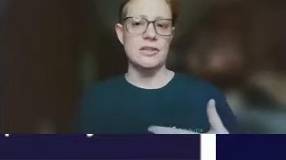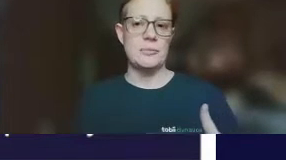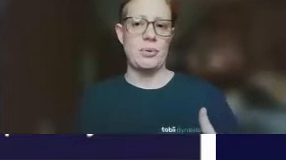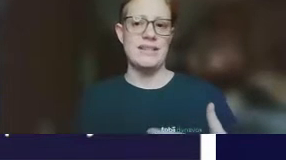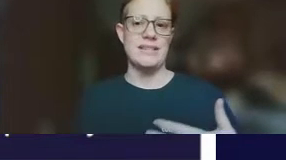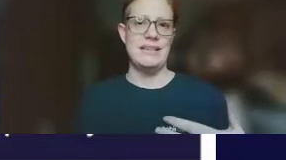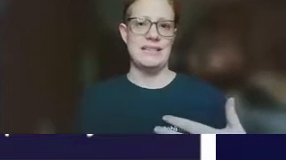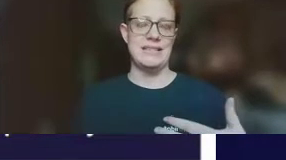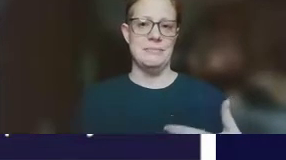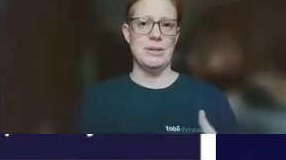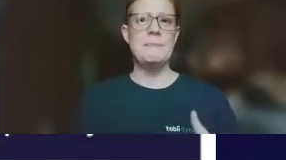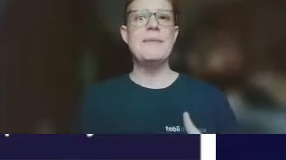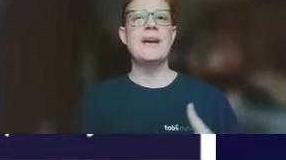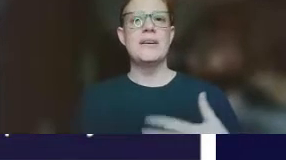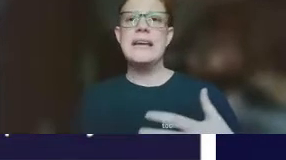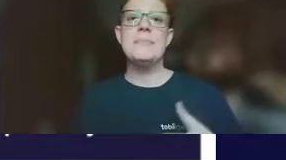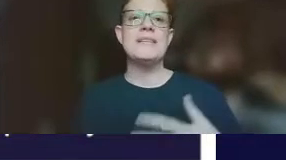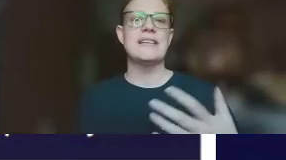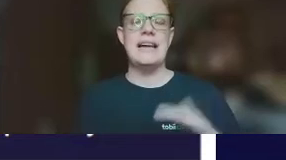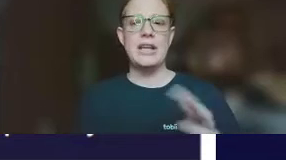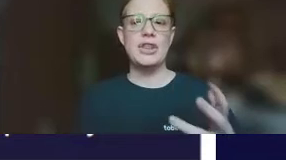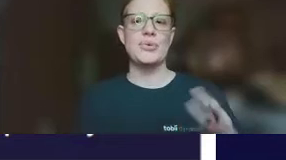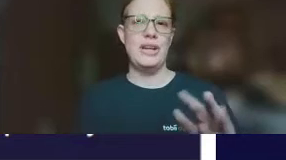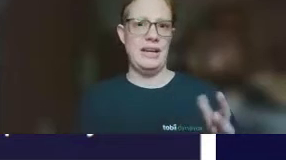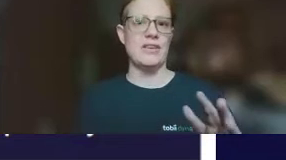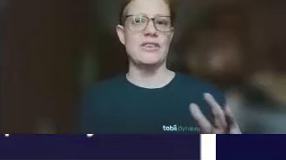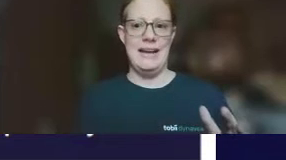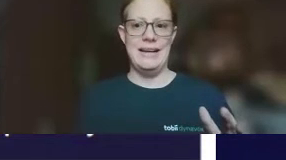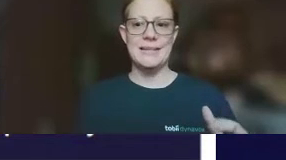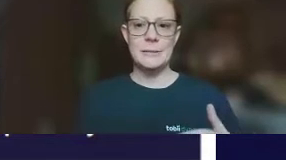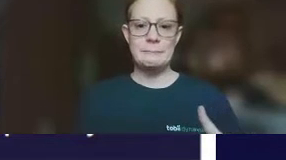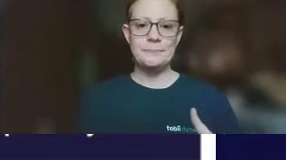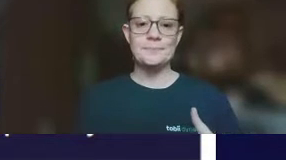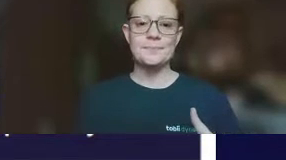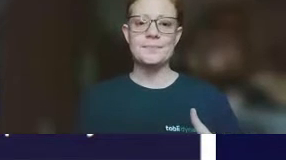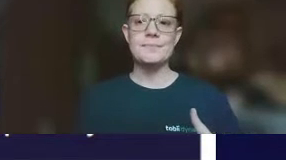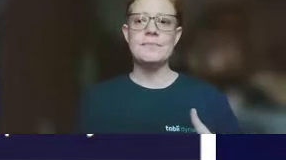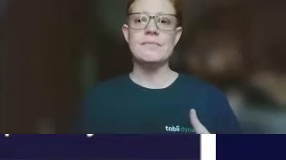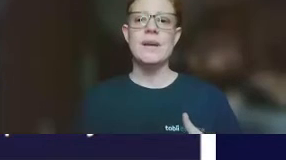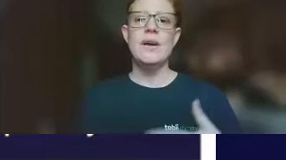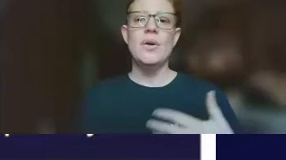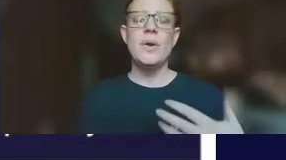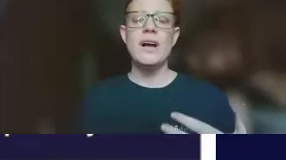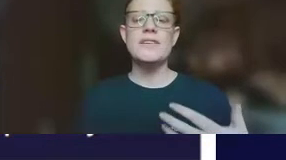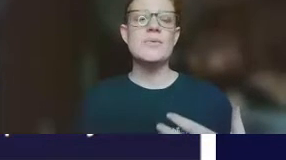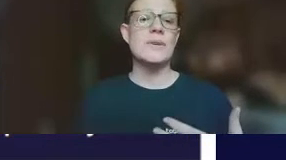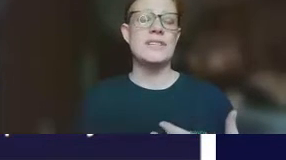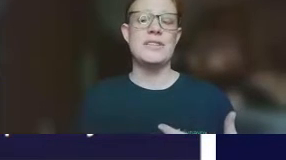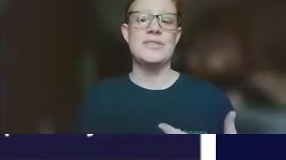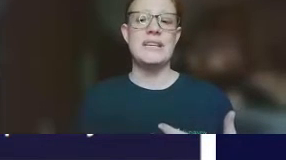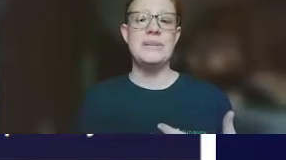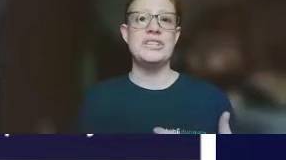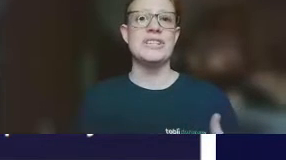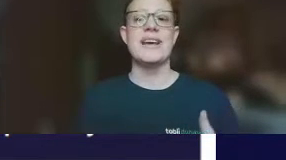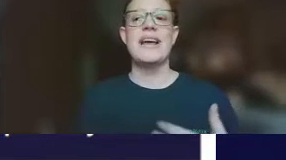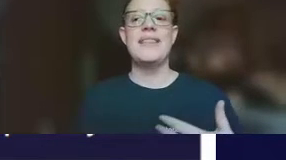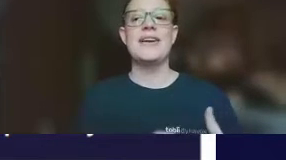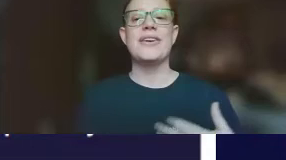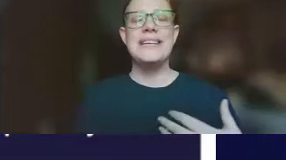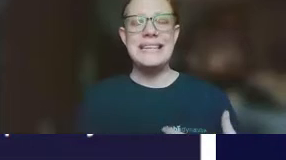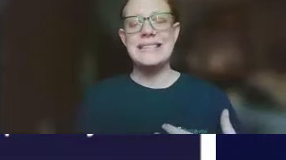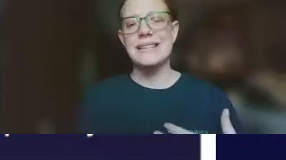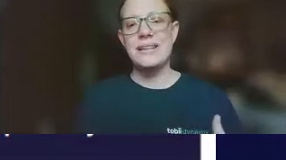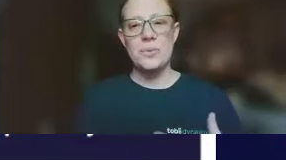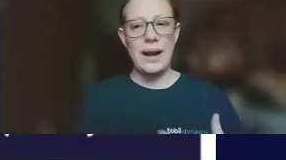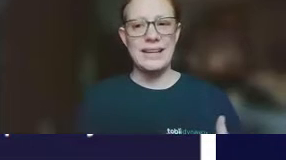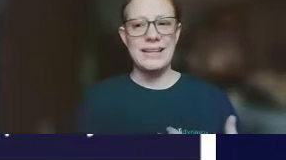colors present in a symbol to keep it to like three or less. We also want to use images that